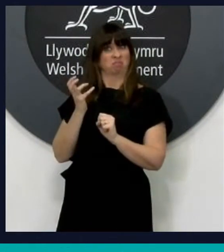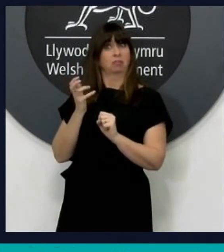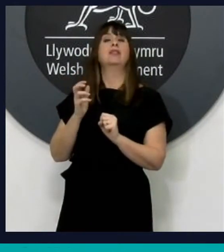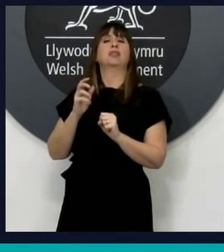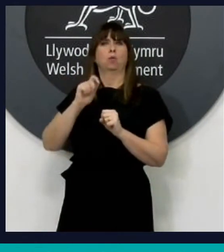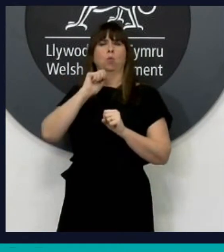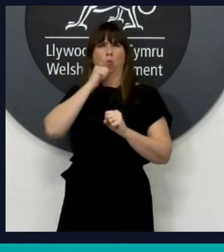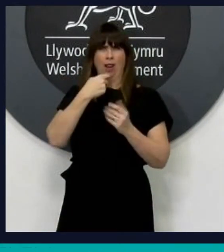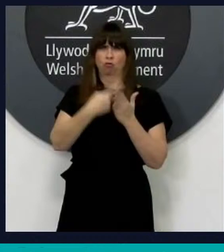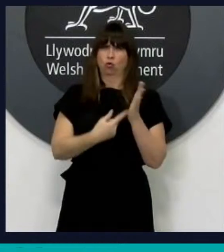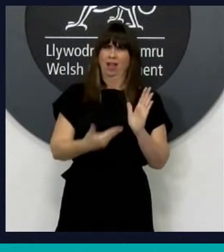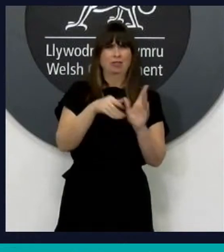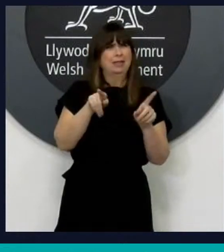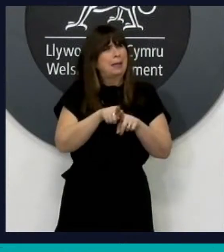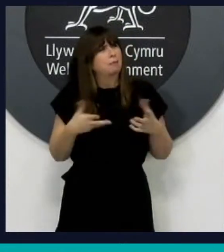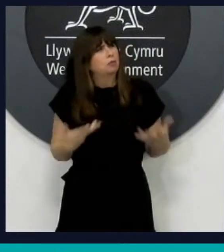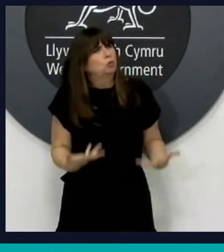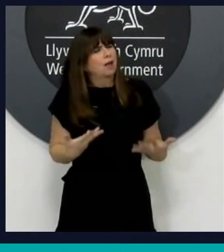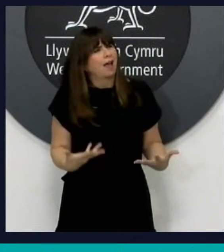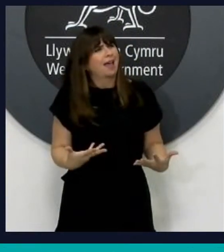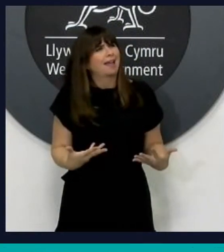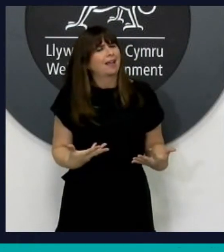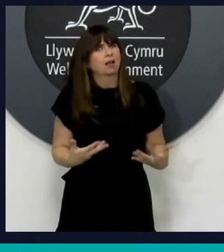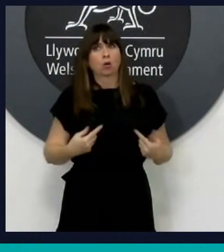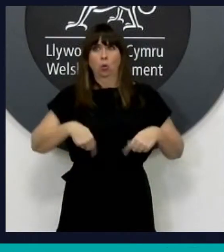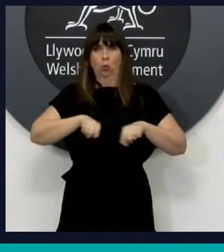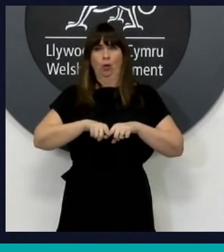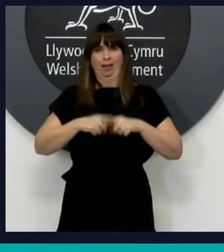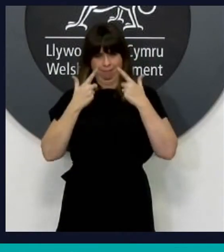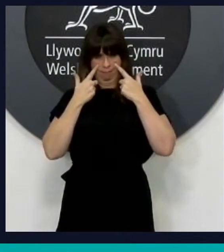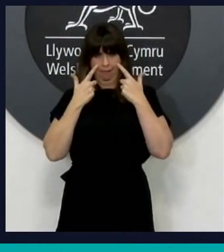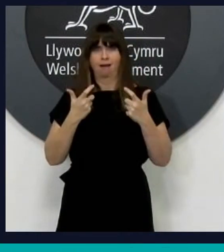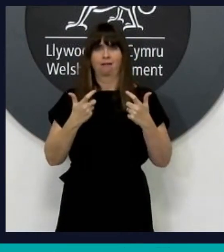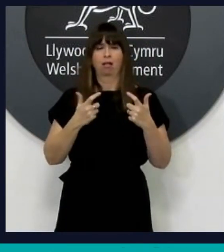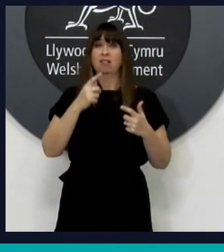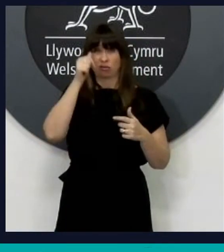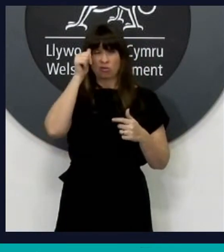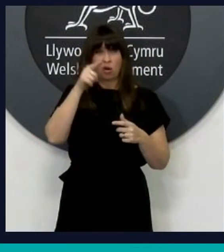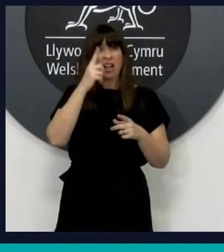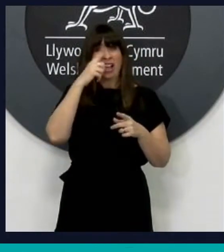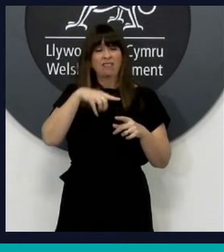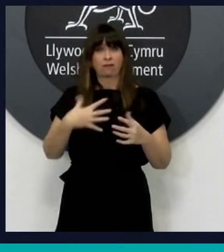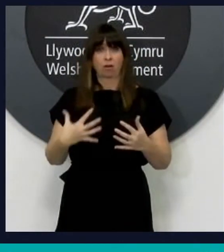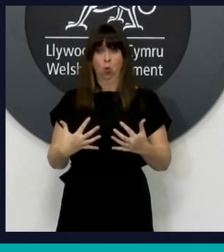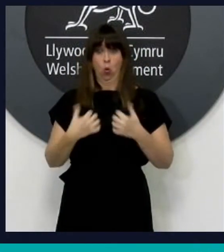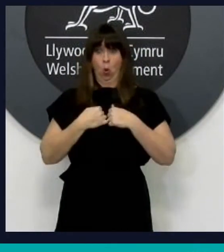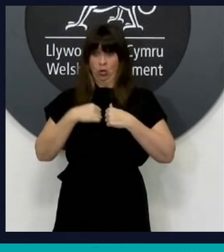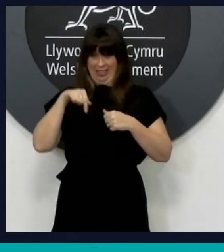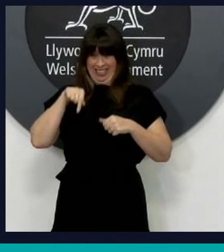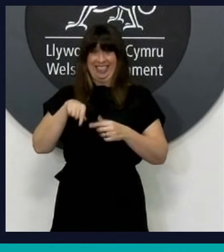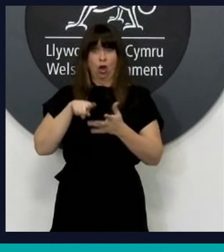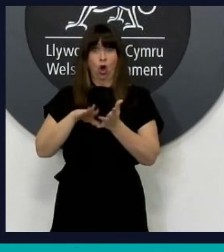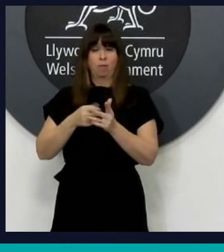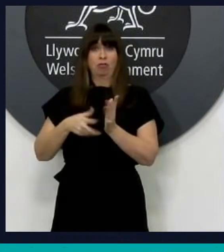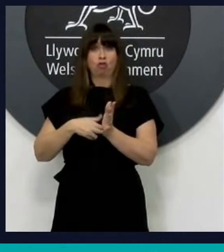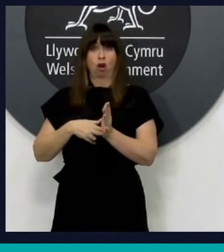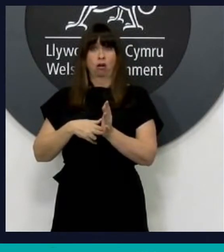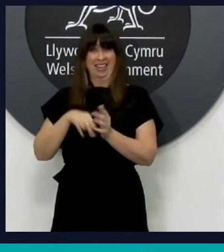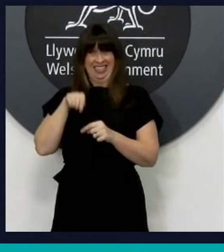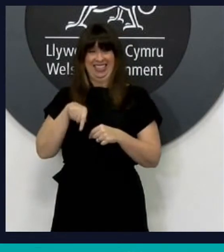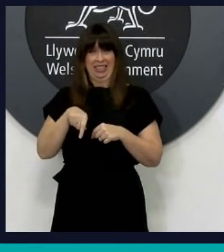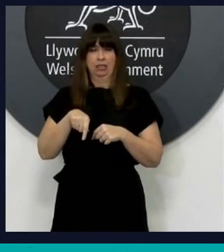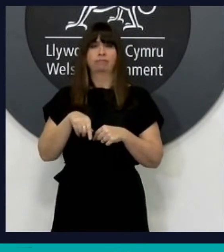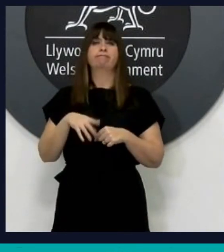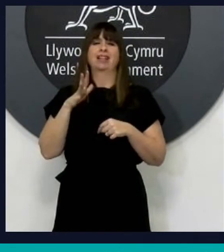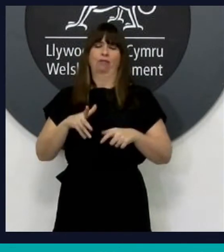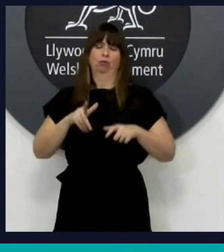are introducing measures to make sure that if people do contract Omicron, that they have a